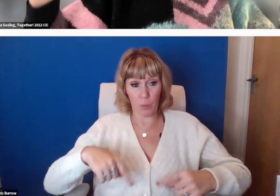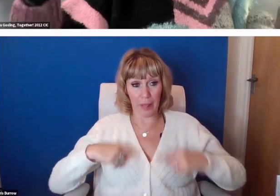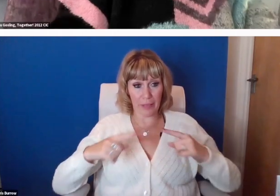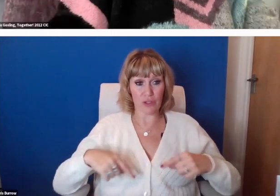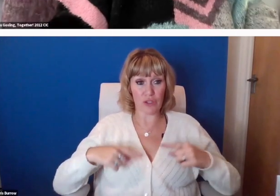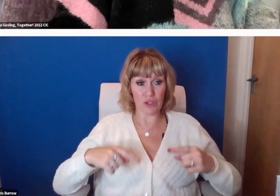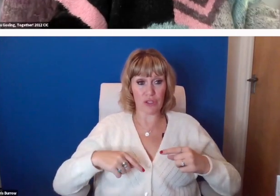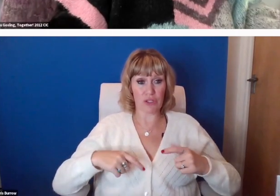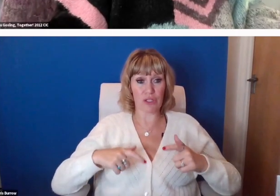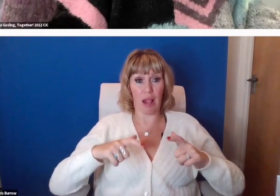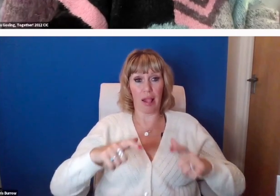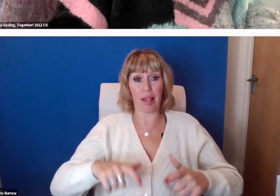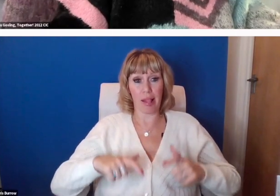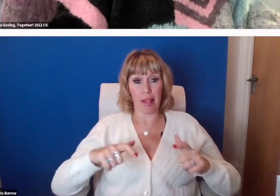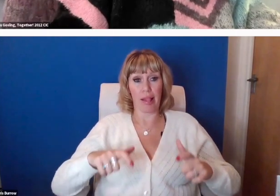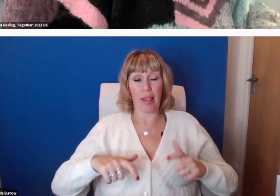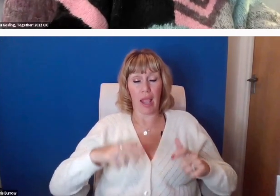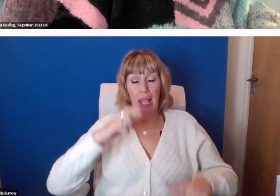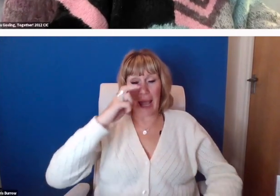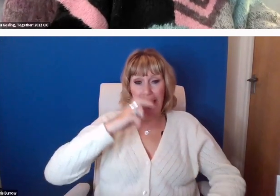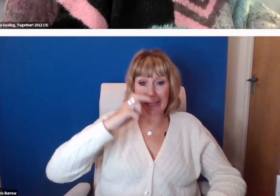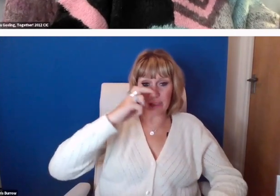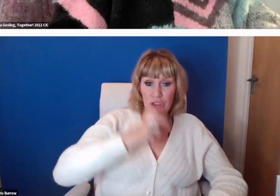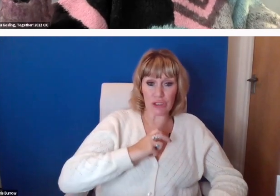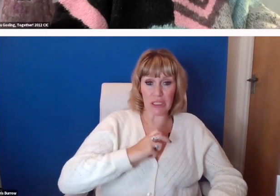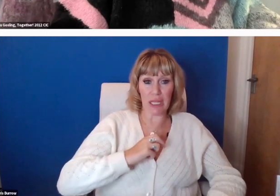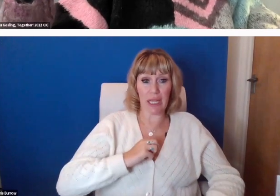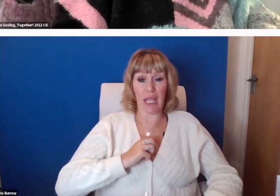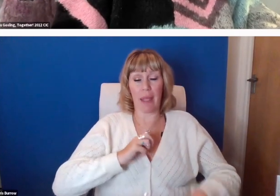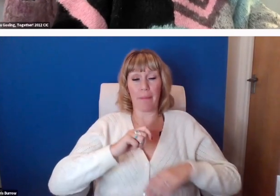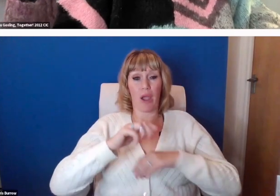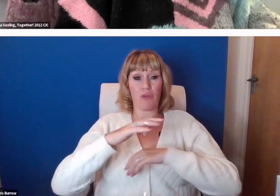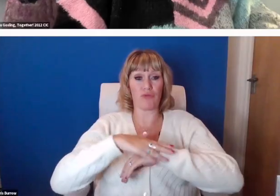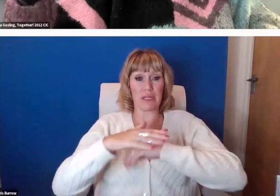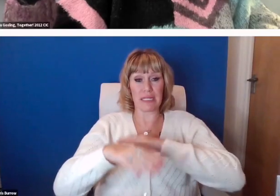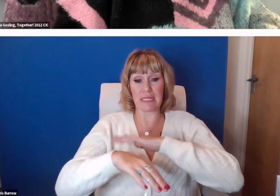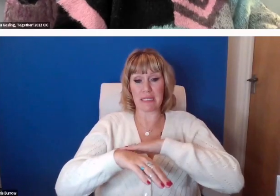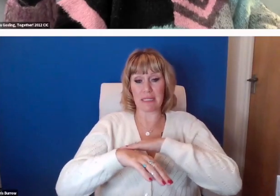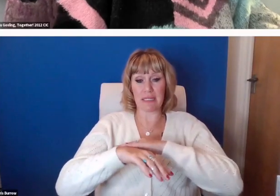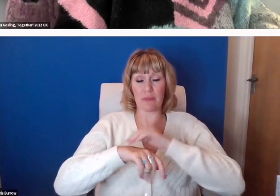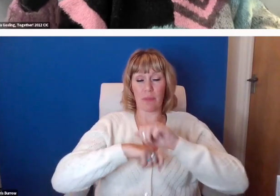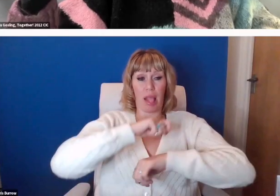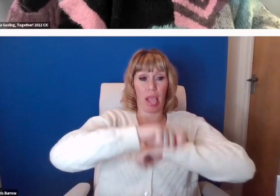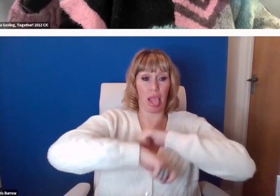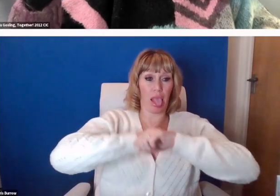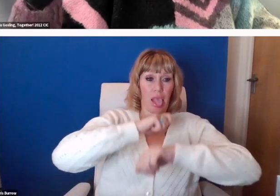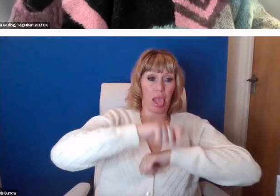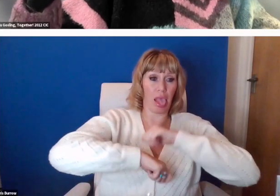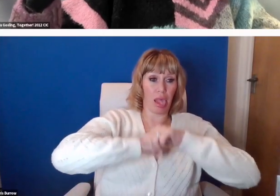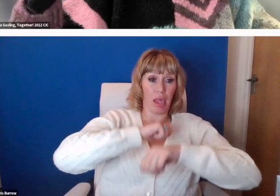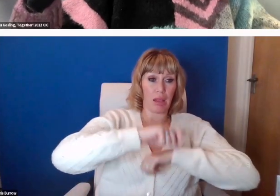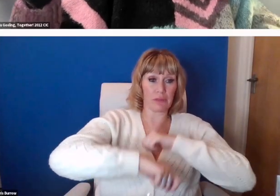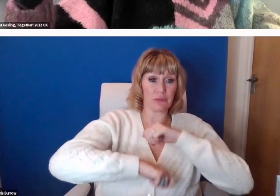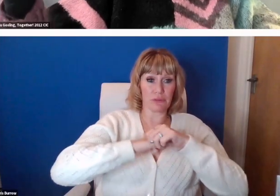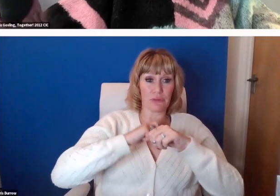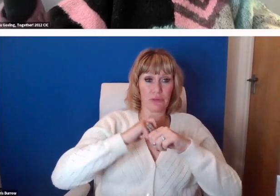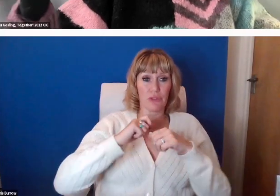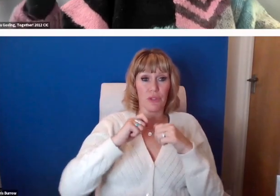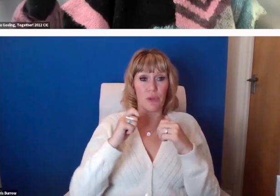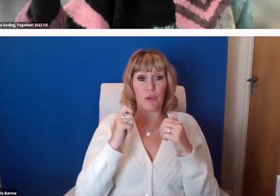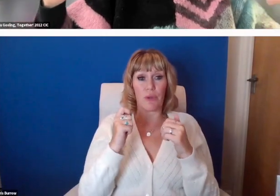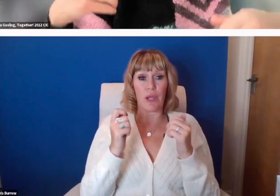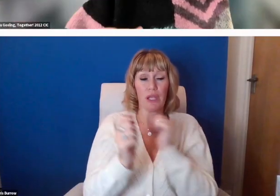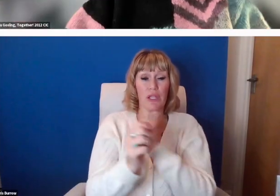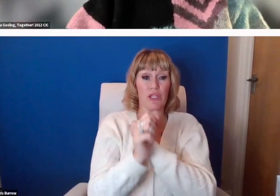40s, holding, my wrists were tied with fragile tape to the bars of the security gate, and I was